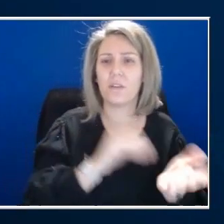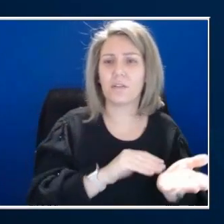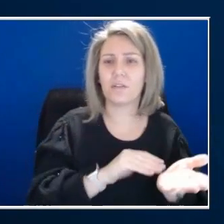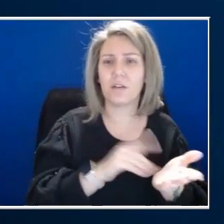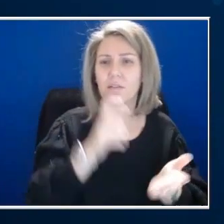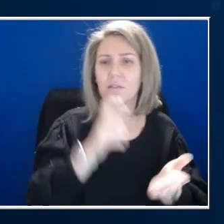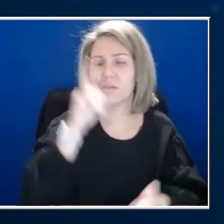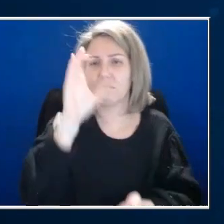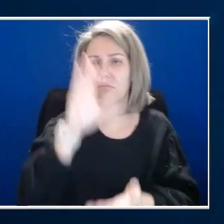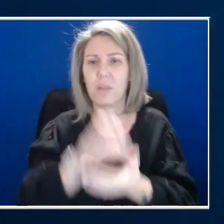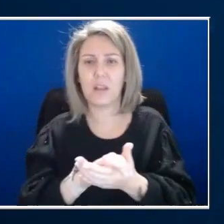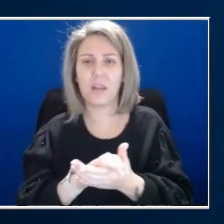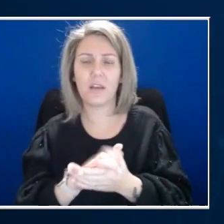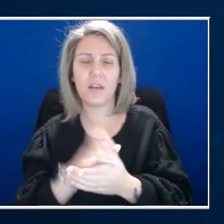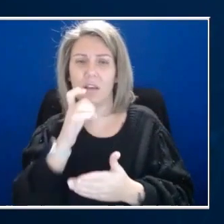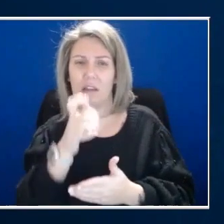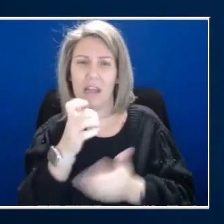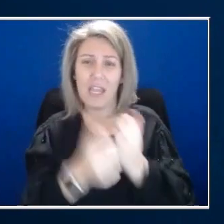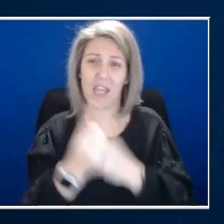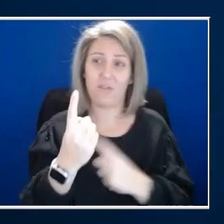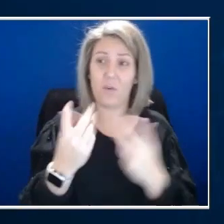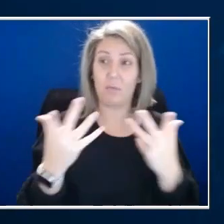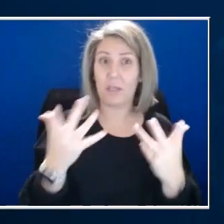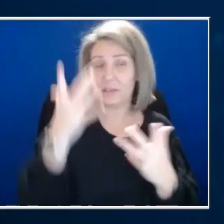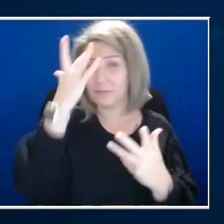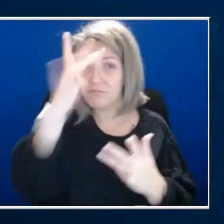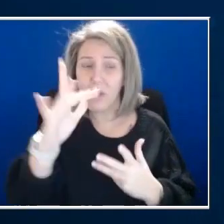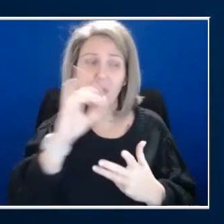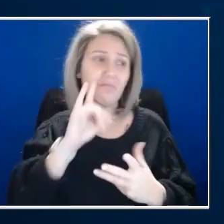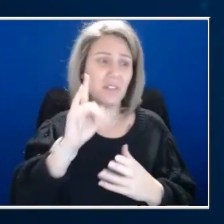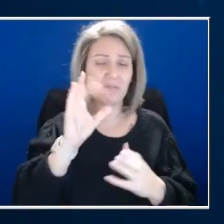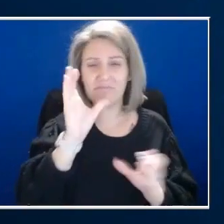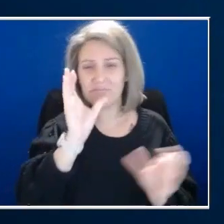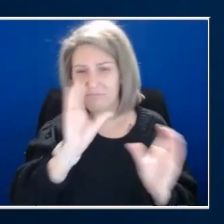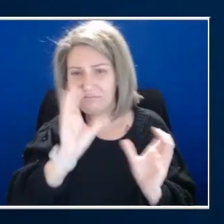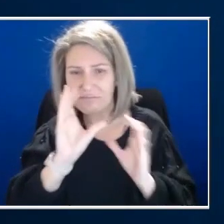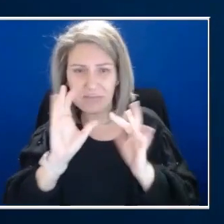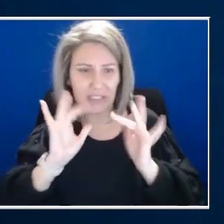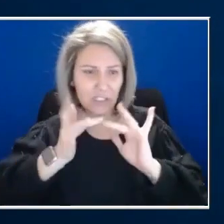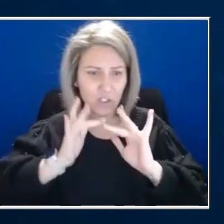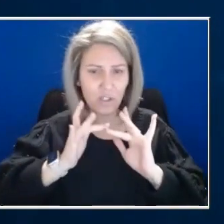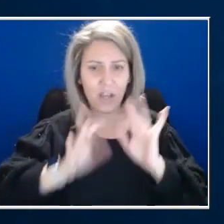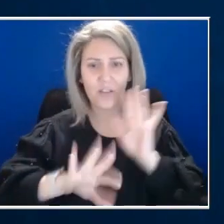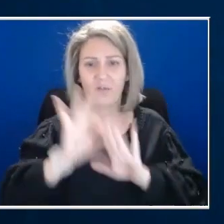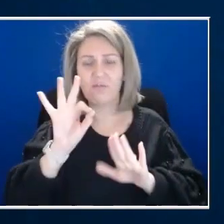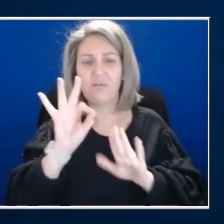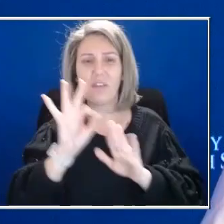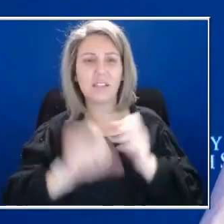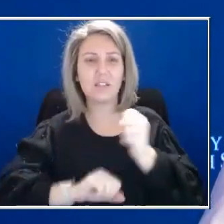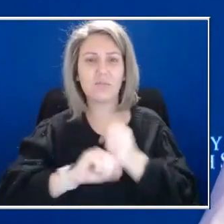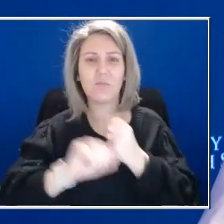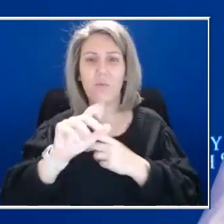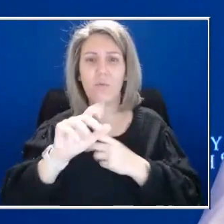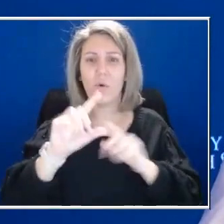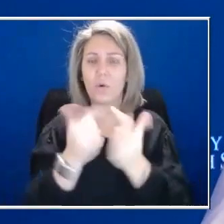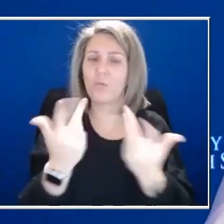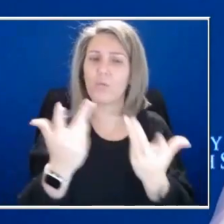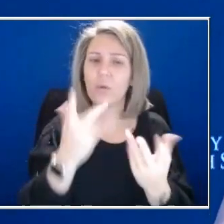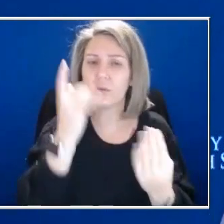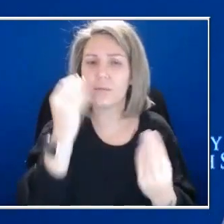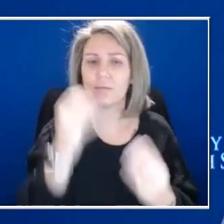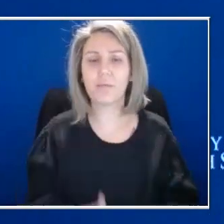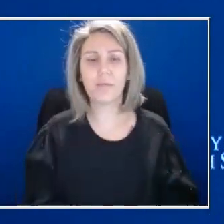would be as savvy maybe to do what Sherry did and hit the internet and be able to find groups. What do you make of it? Yeah, I